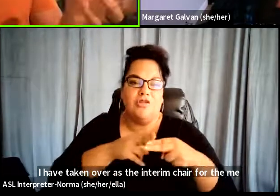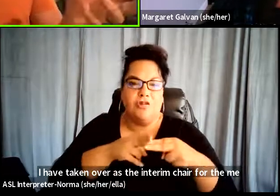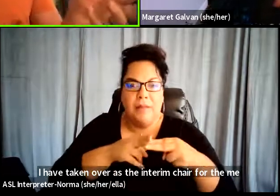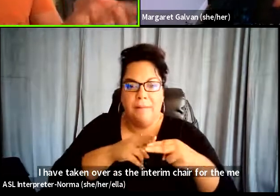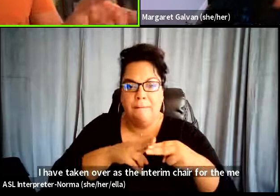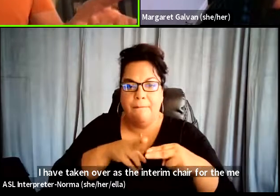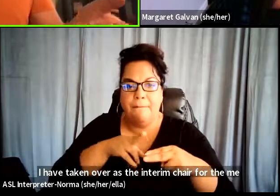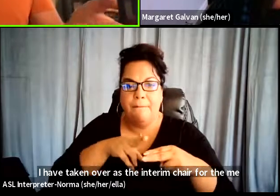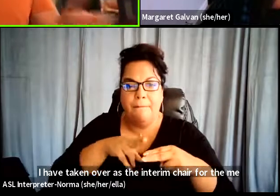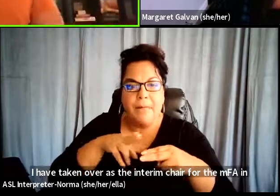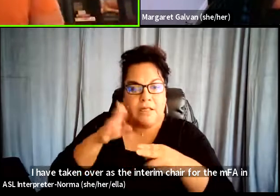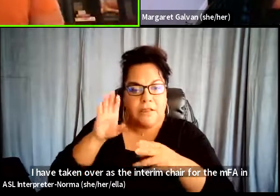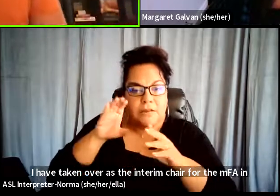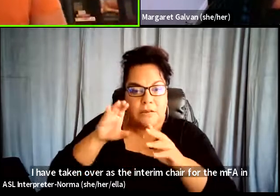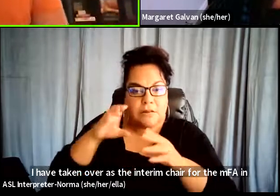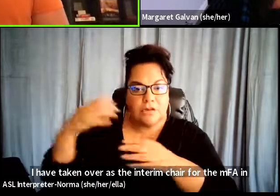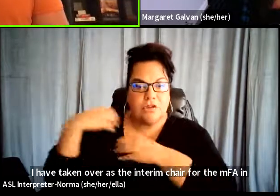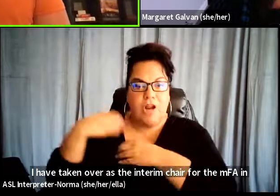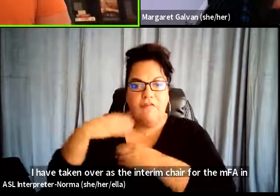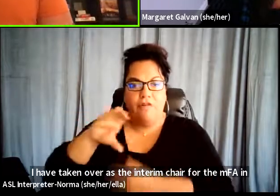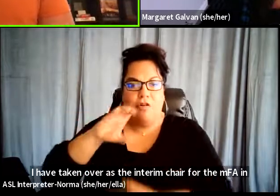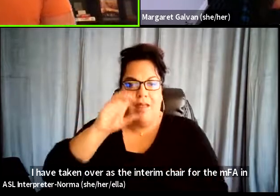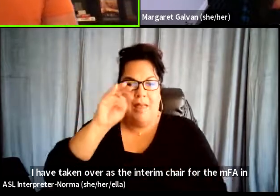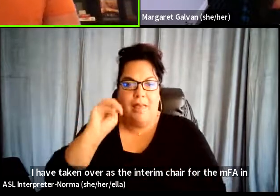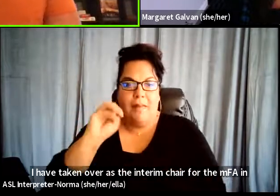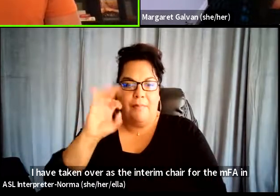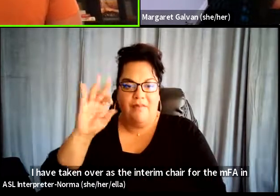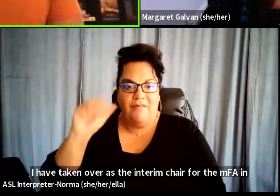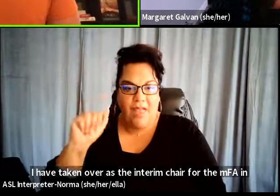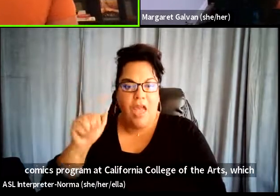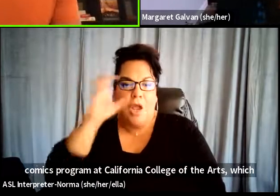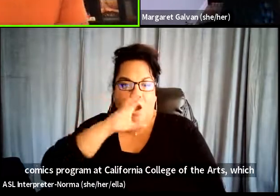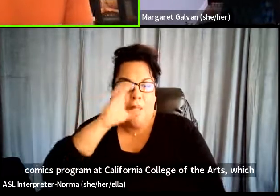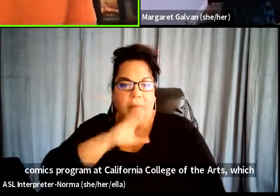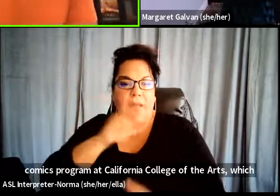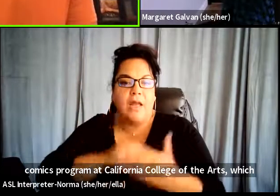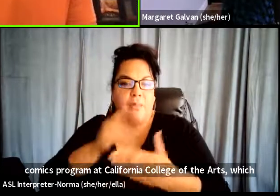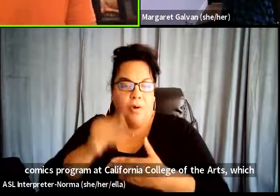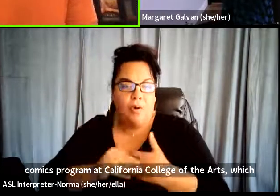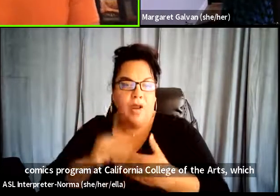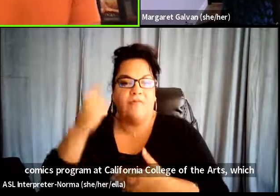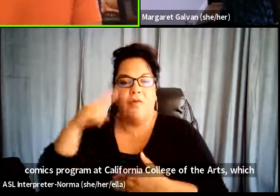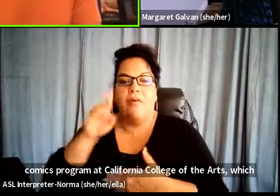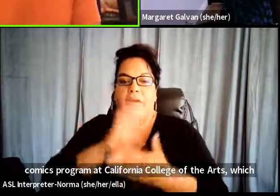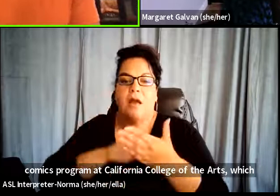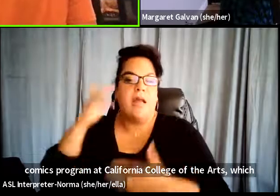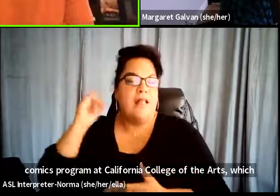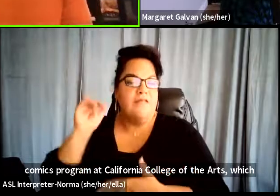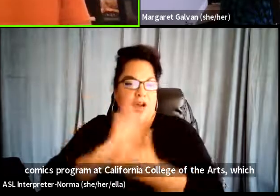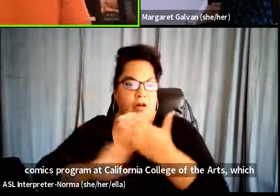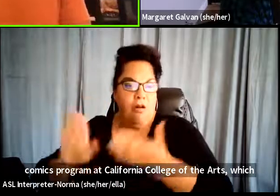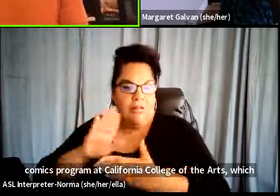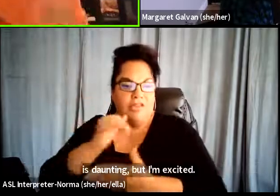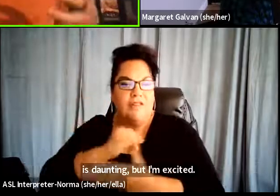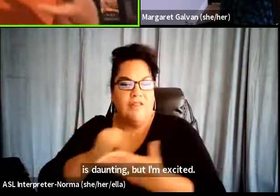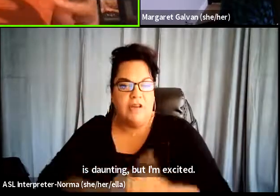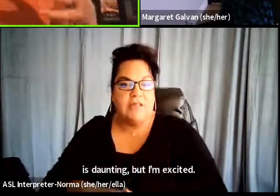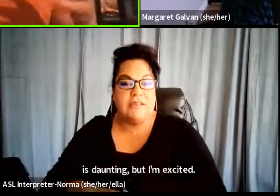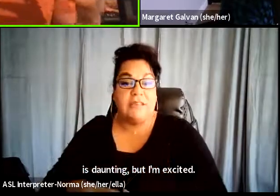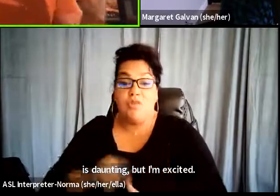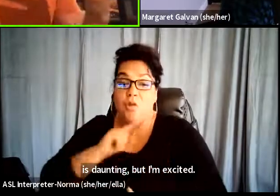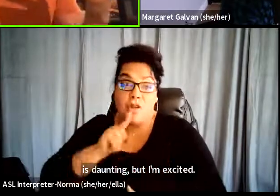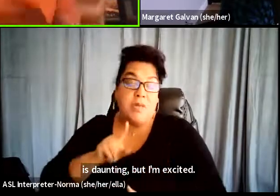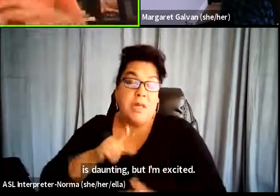at California college of the arts, um, which is daunting, um, but I'm excited. And, um, you know, it's